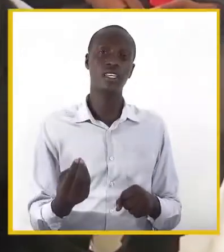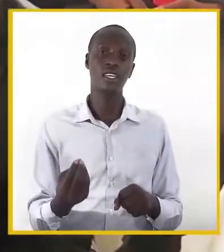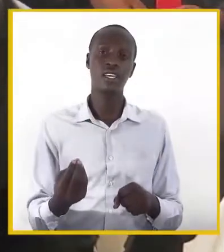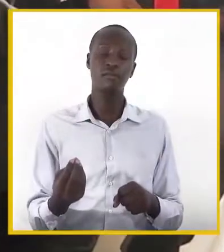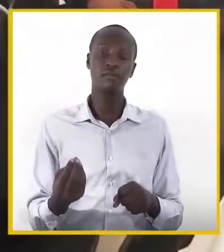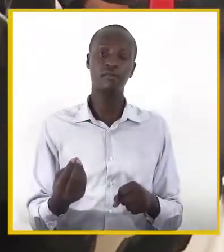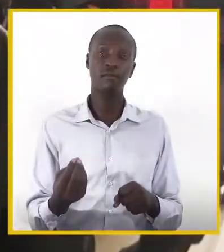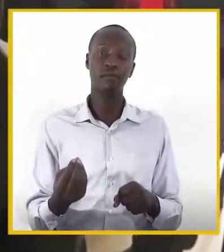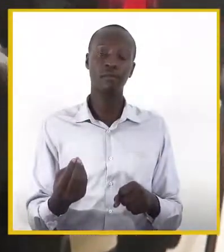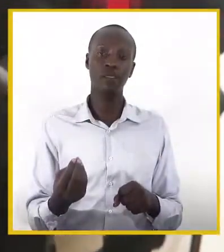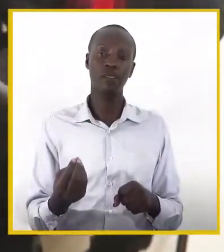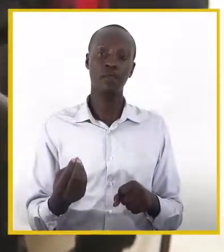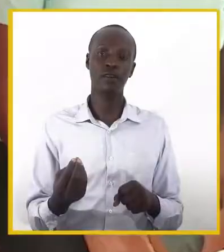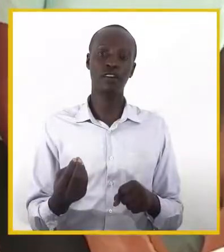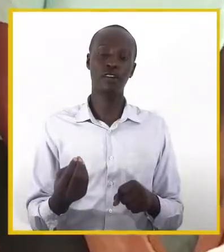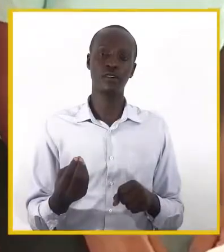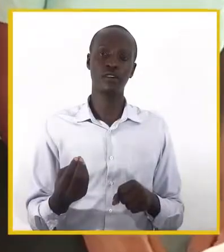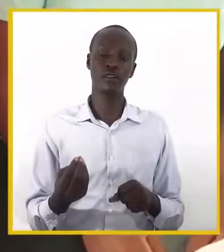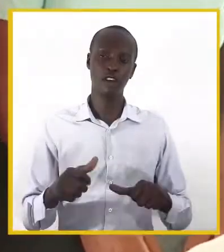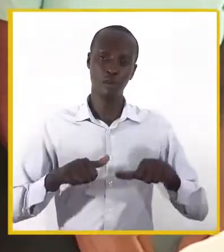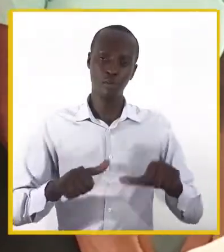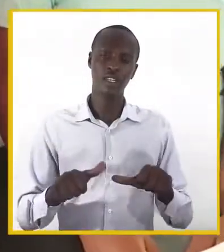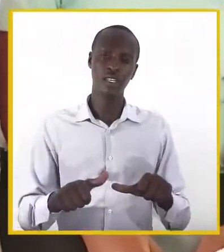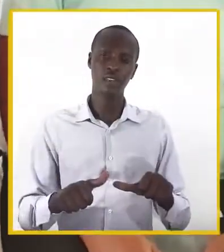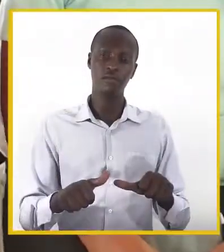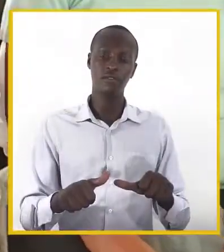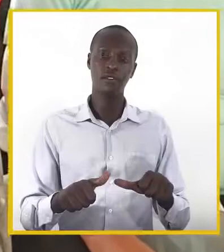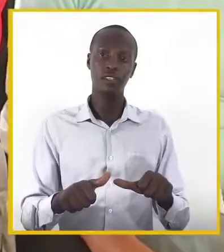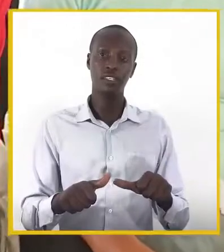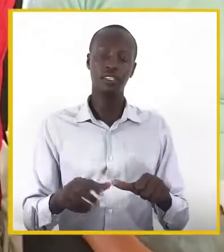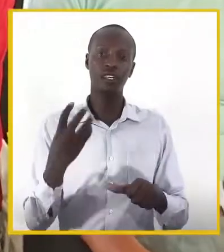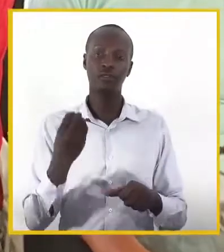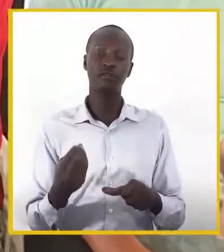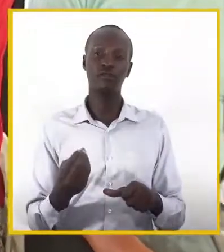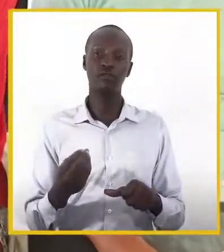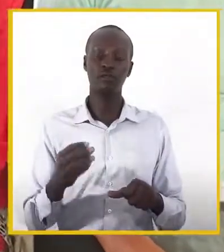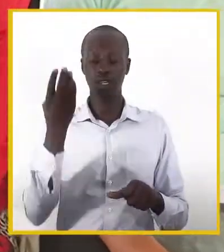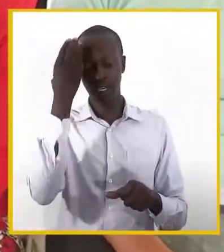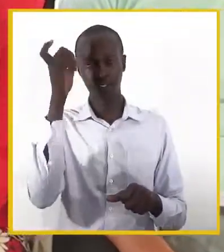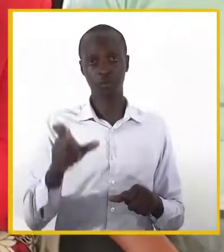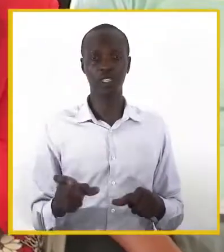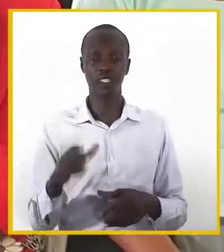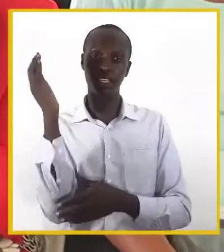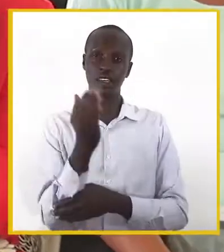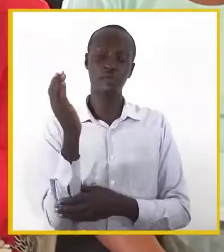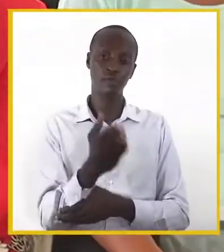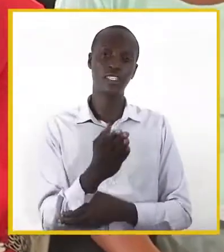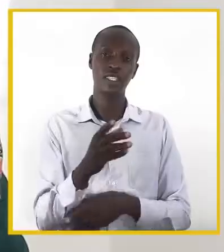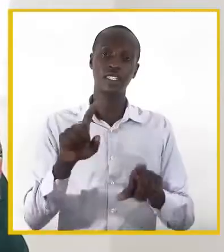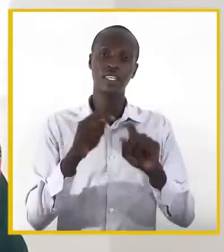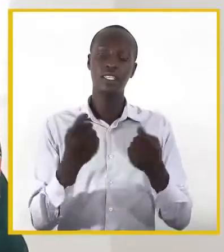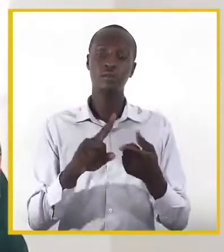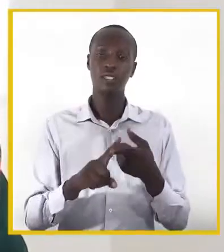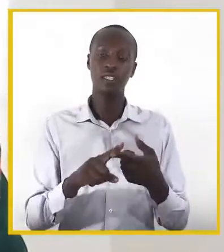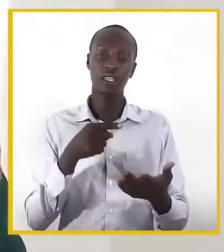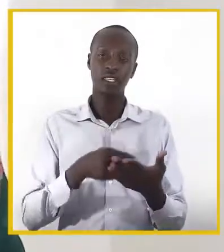pressure from machete-wielding gangs and other heinous crimes. I would like to acknowledge at this point in